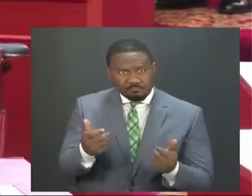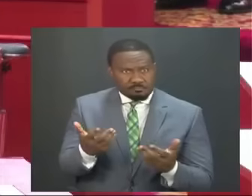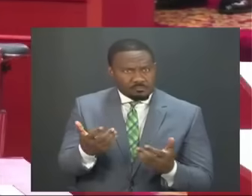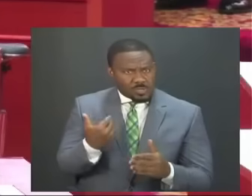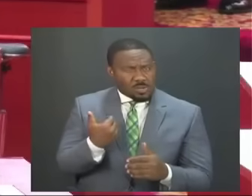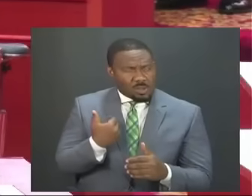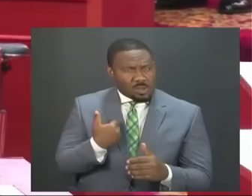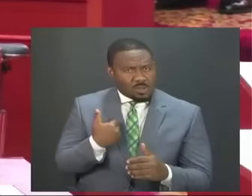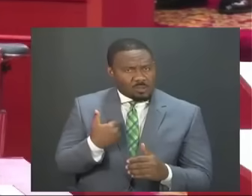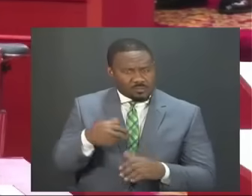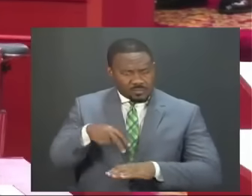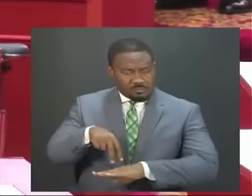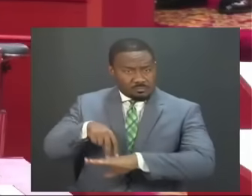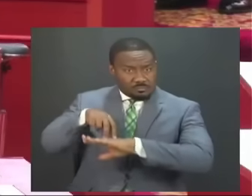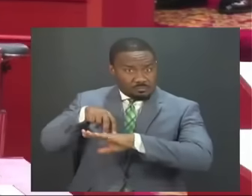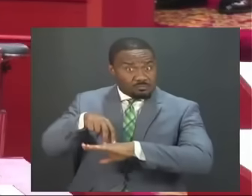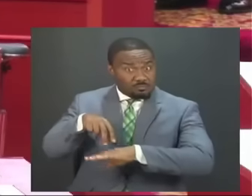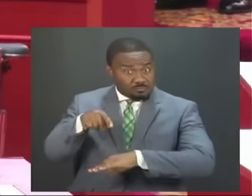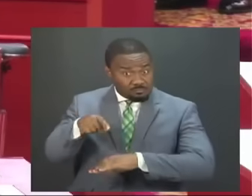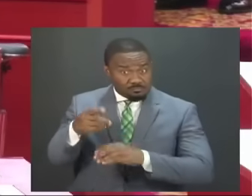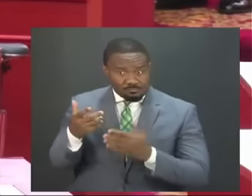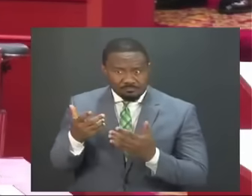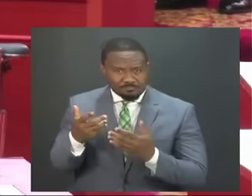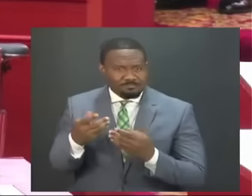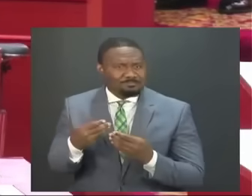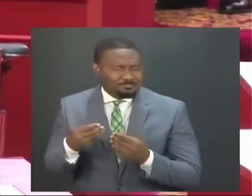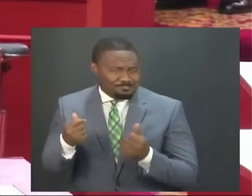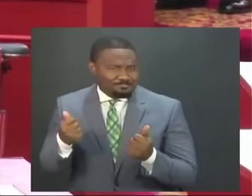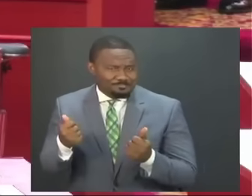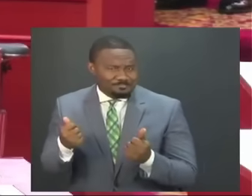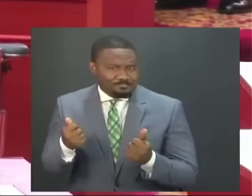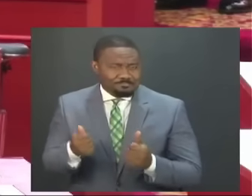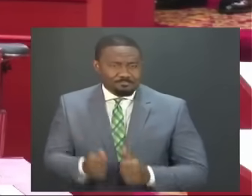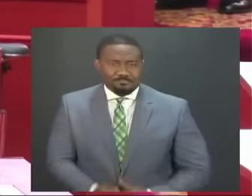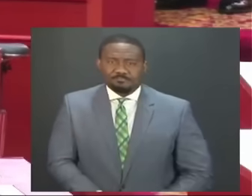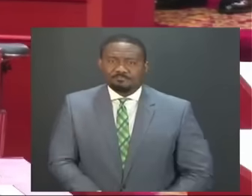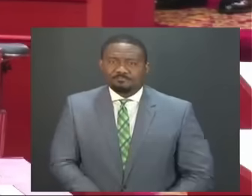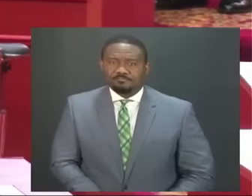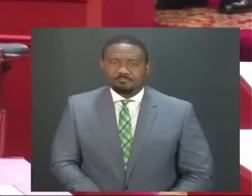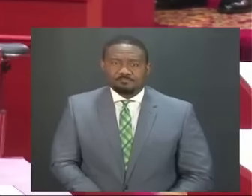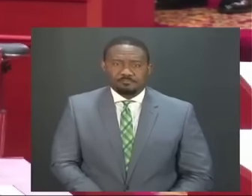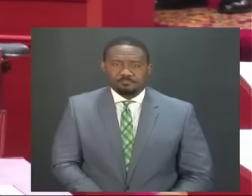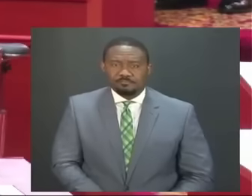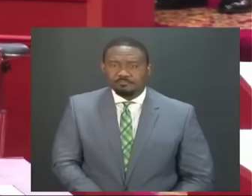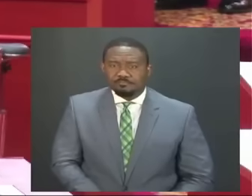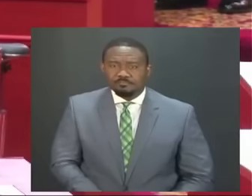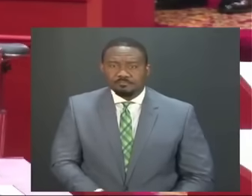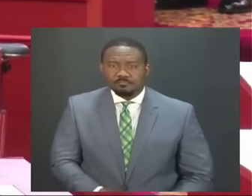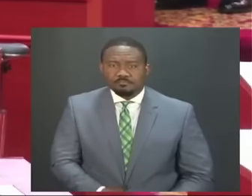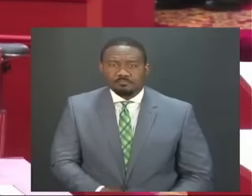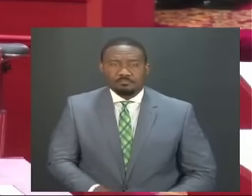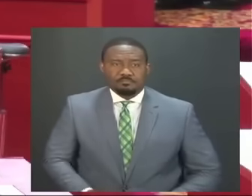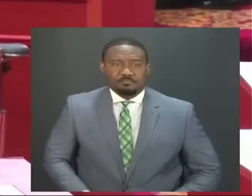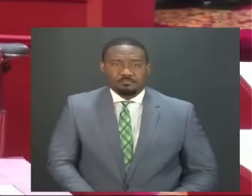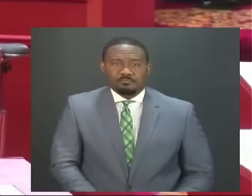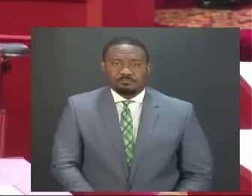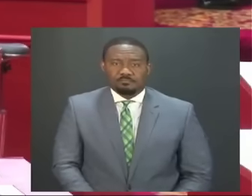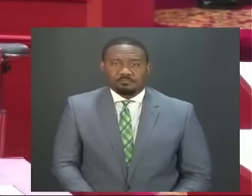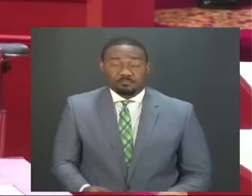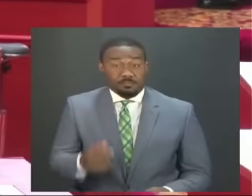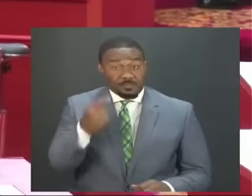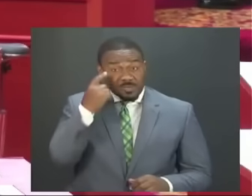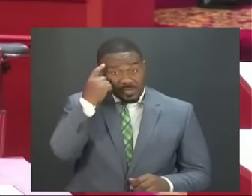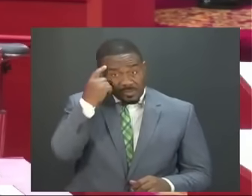long periods before they are serviced, in order for the elevators to be fully functional. So I think also that we need to